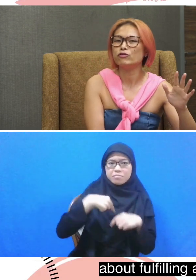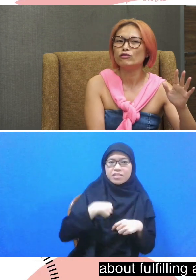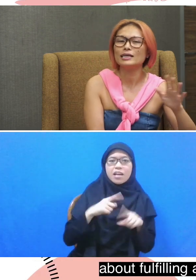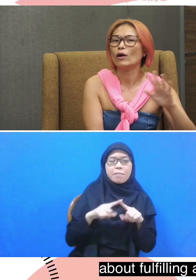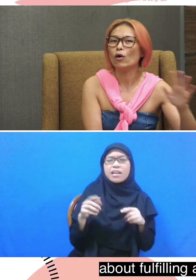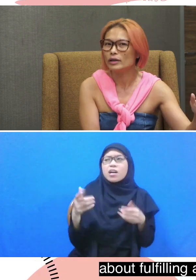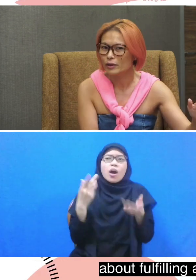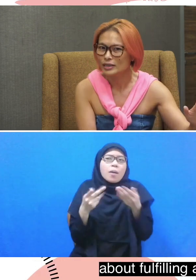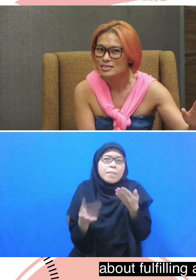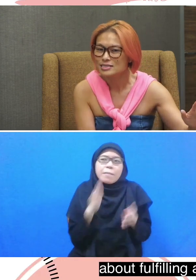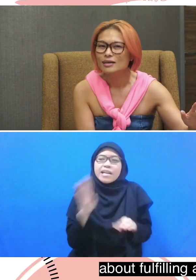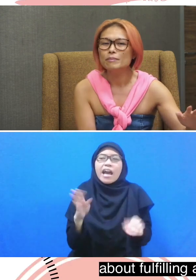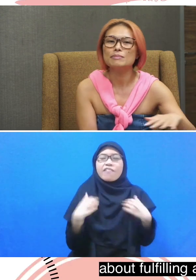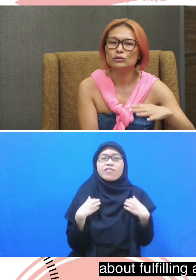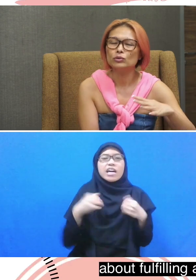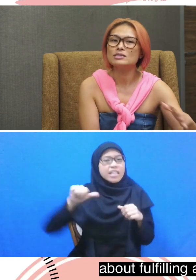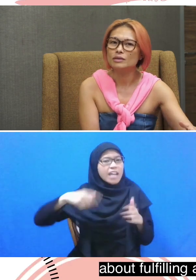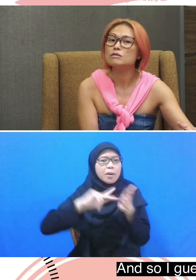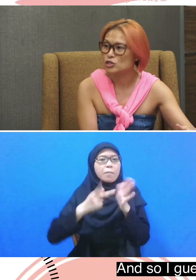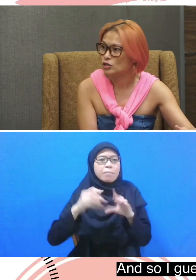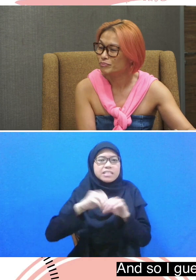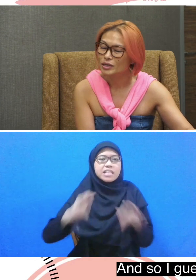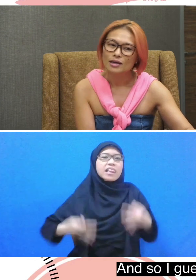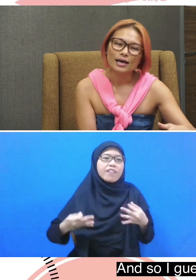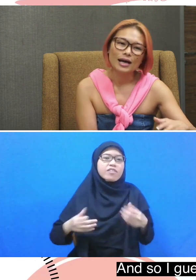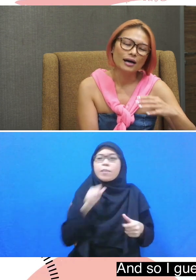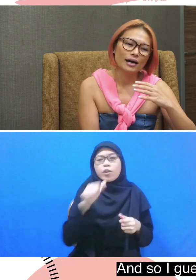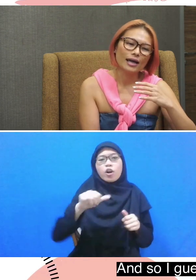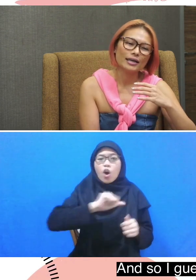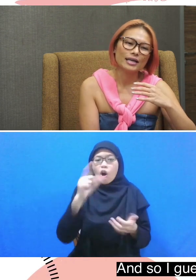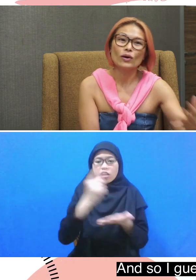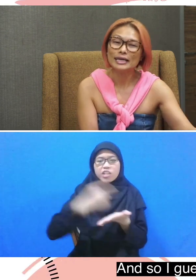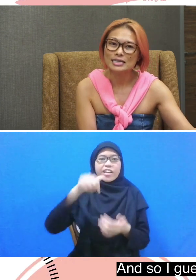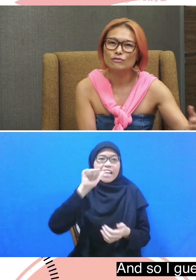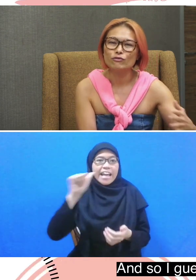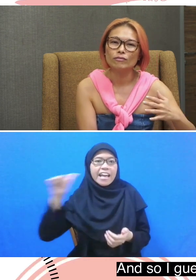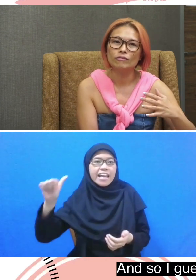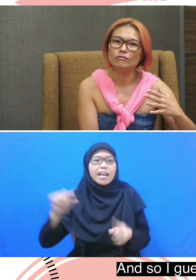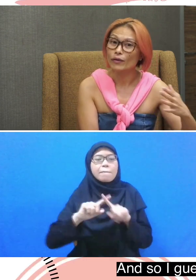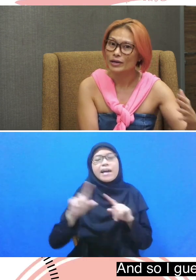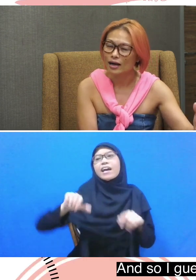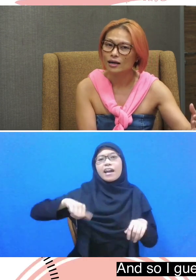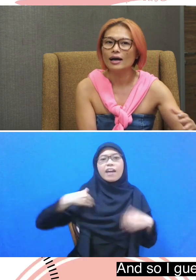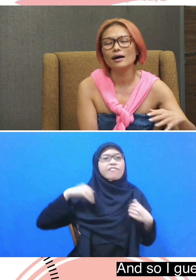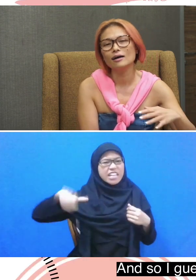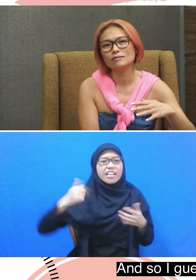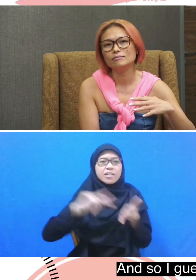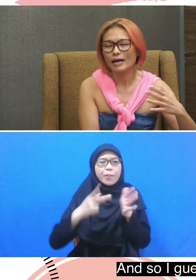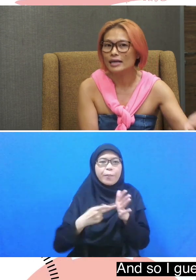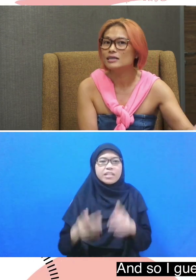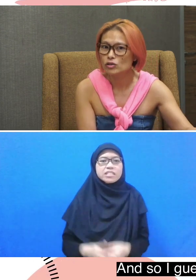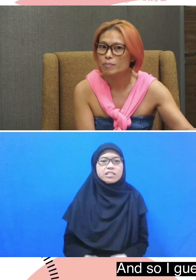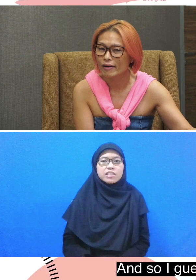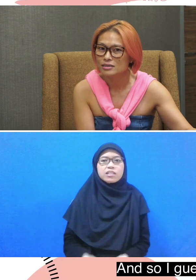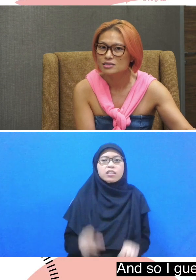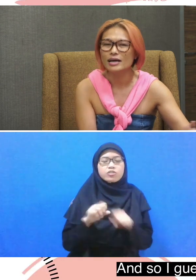about fulfilling like all A1s, but it's about doing something special. And so I guess from very young, I